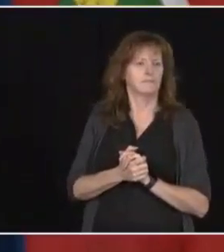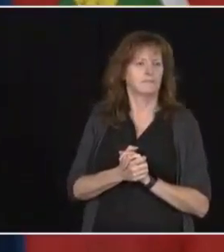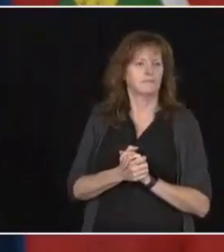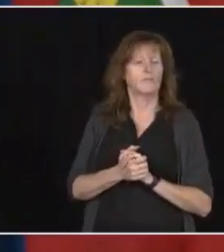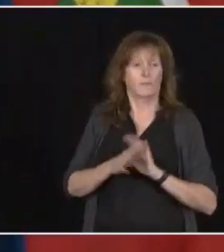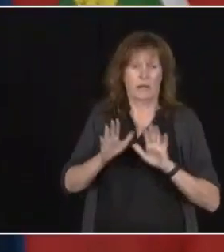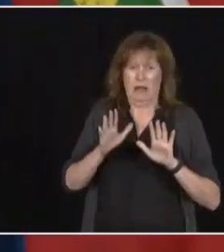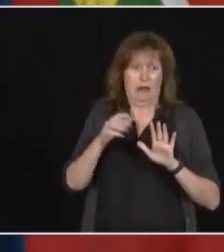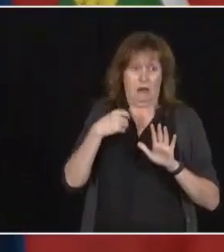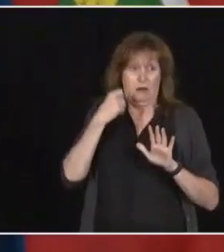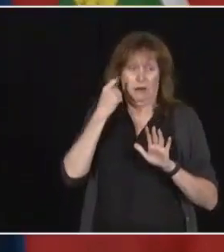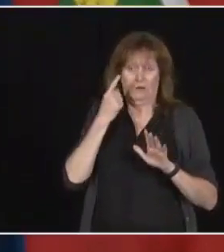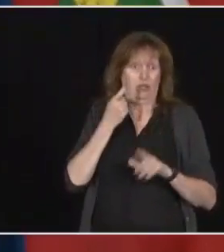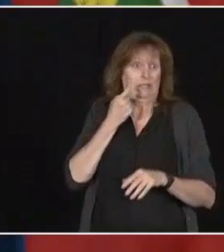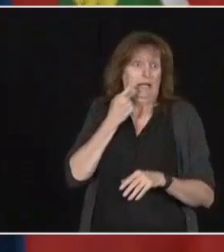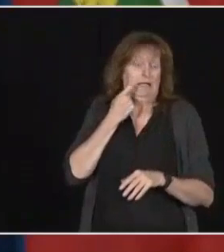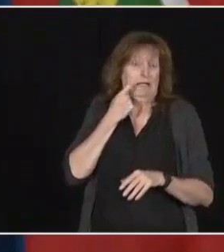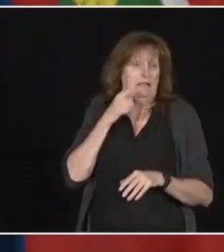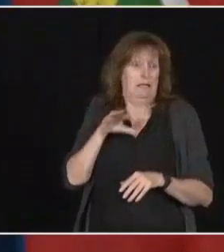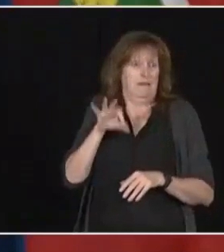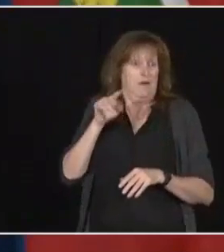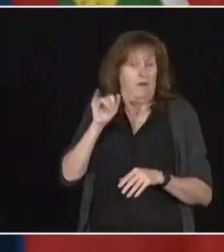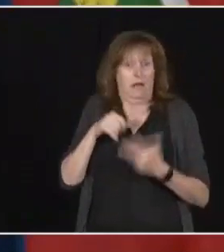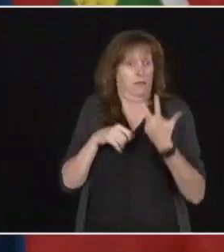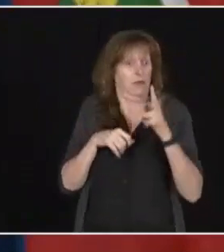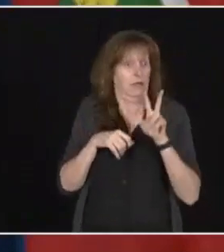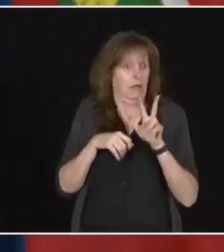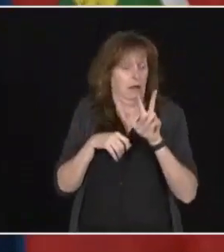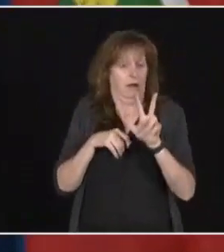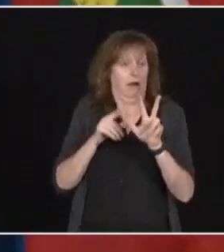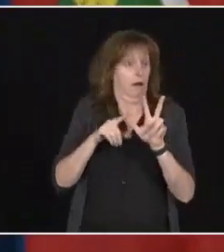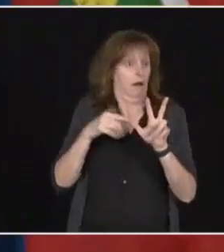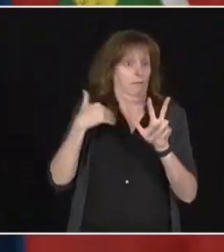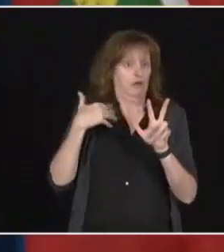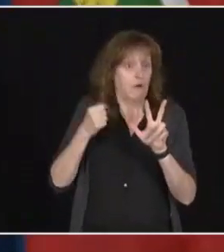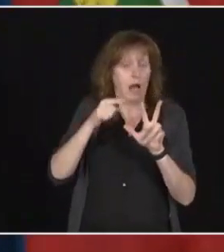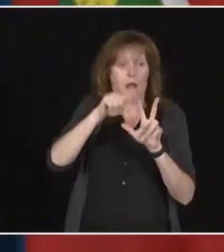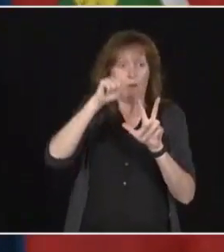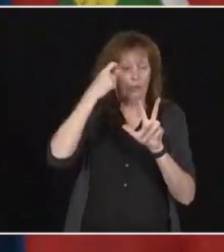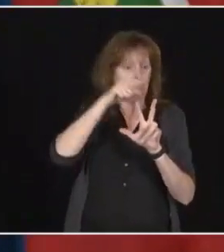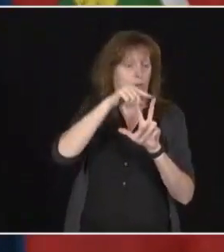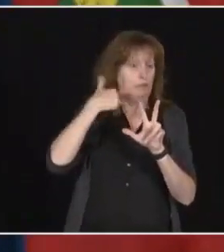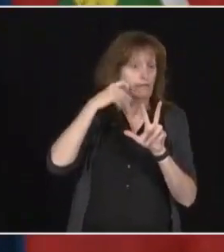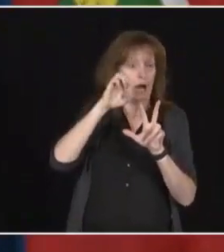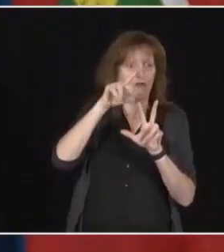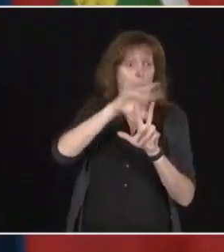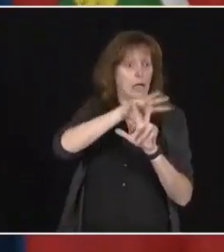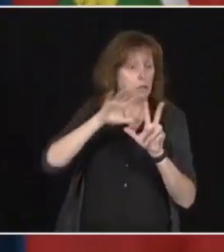learned of the situation involving the Premier and the Health Minister, as you say, minutes ago. But,